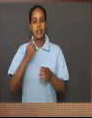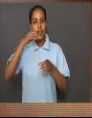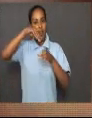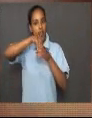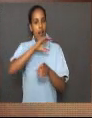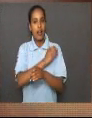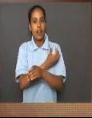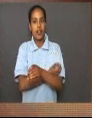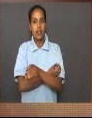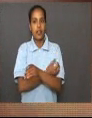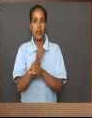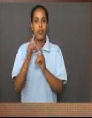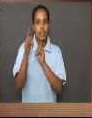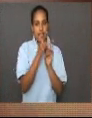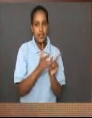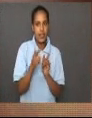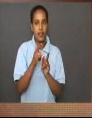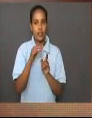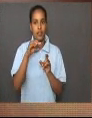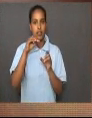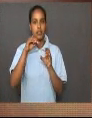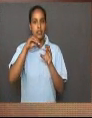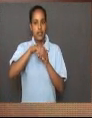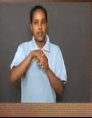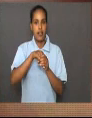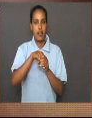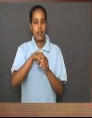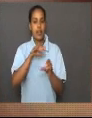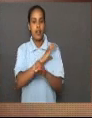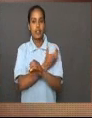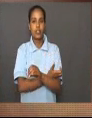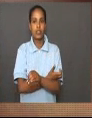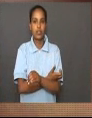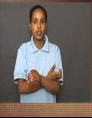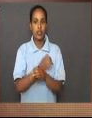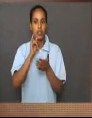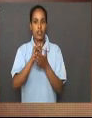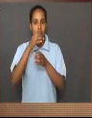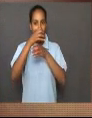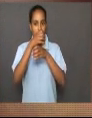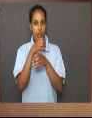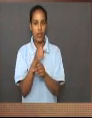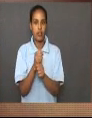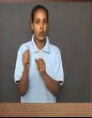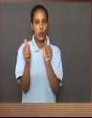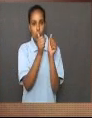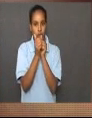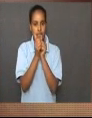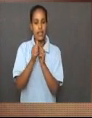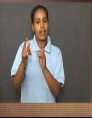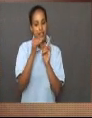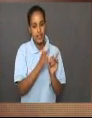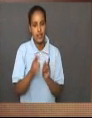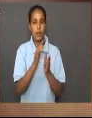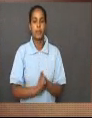internal energy of a system is the total energy that is contained within a system.